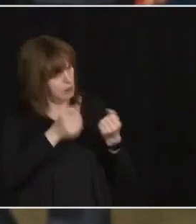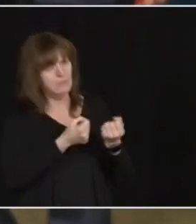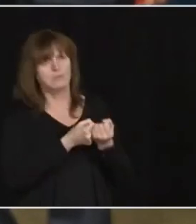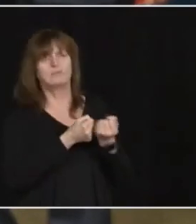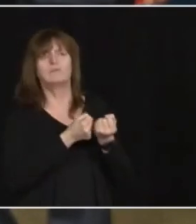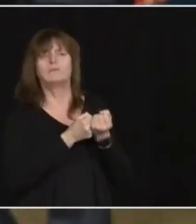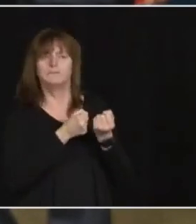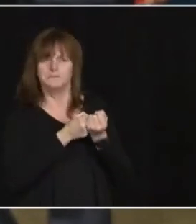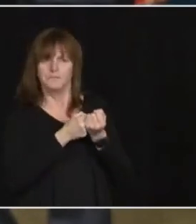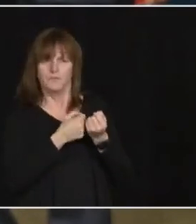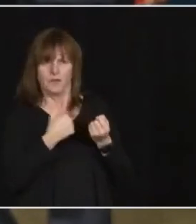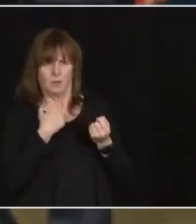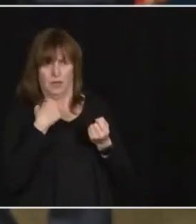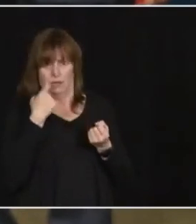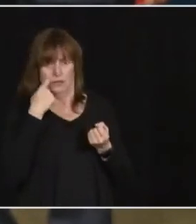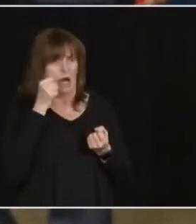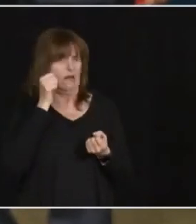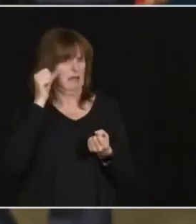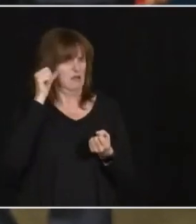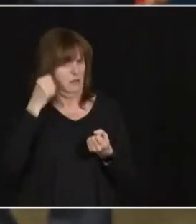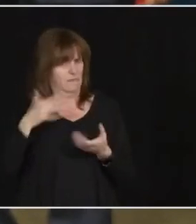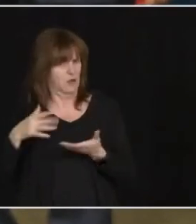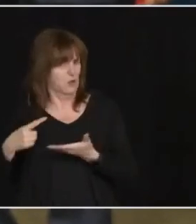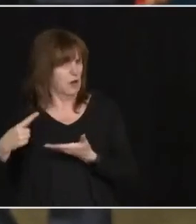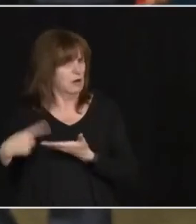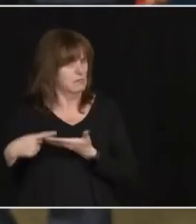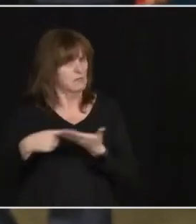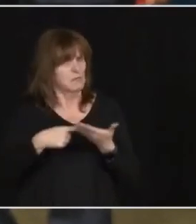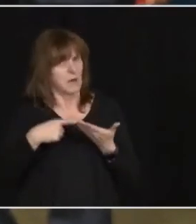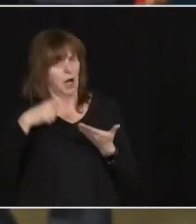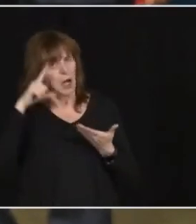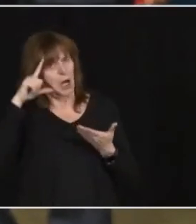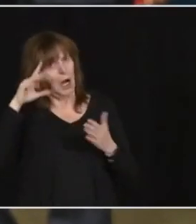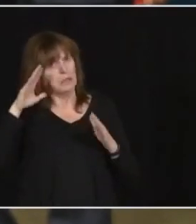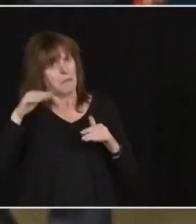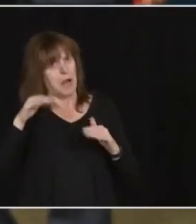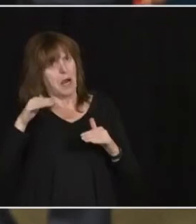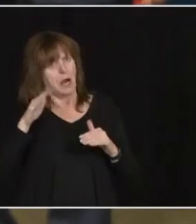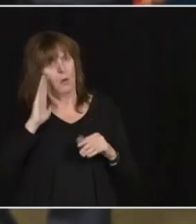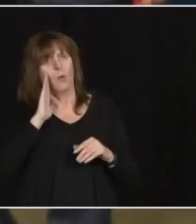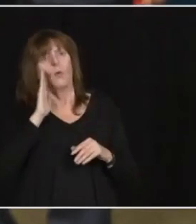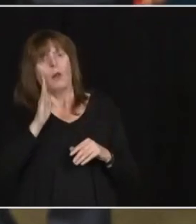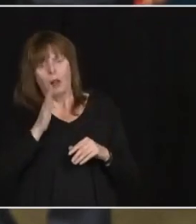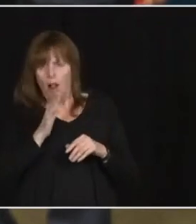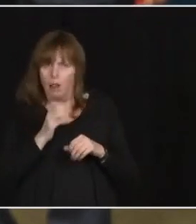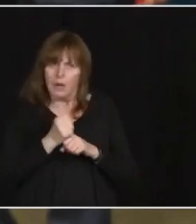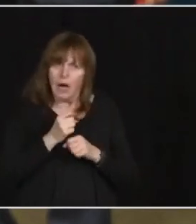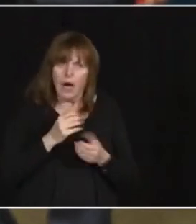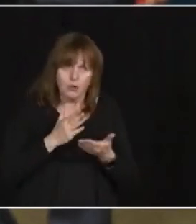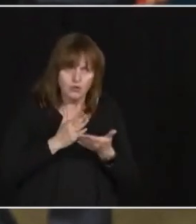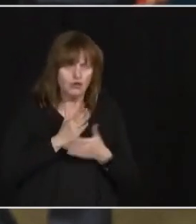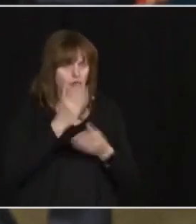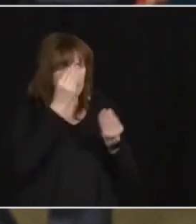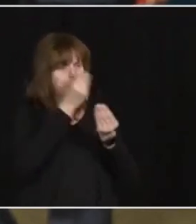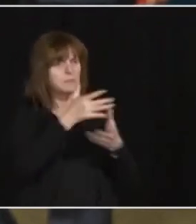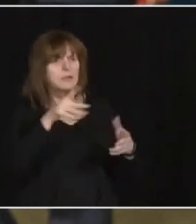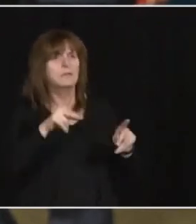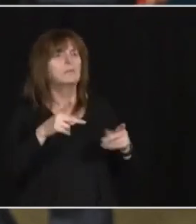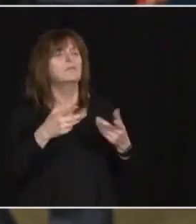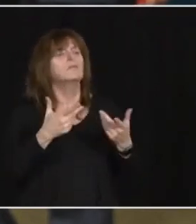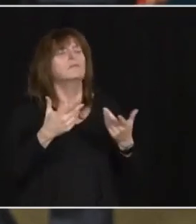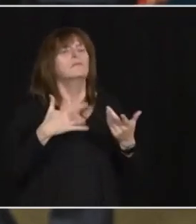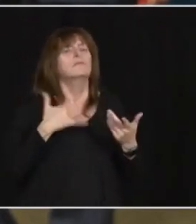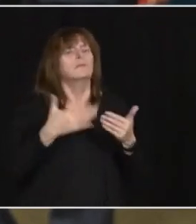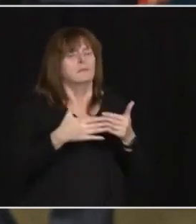some discussions about it yesterday, and we expect to be making that available to the public very soon, because we know that this